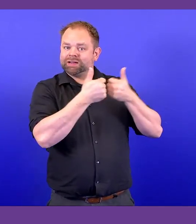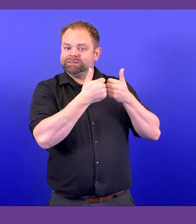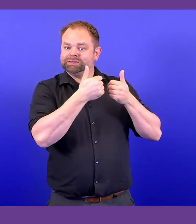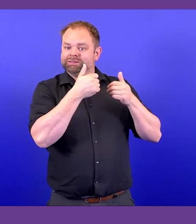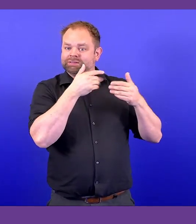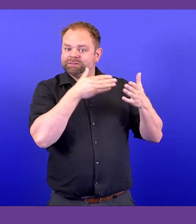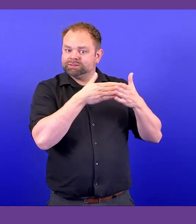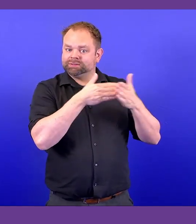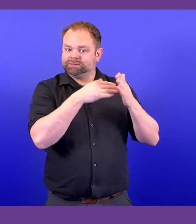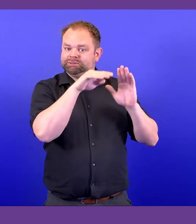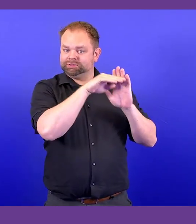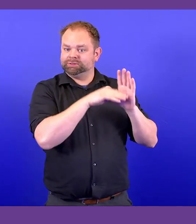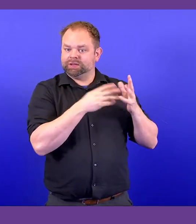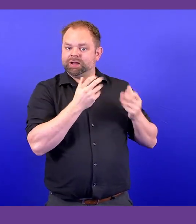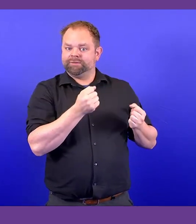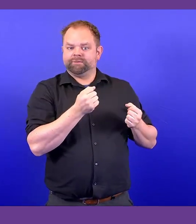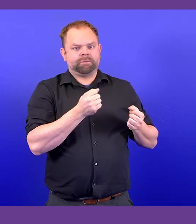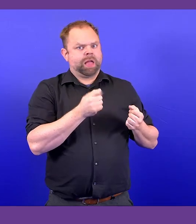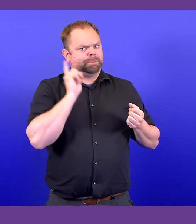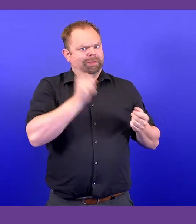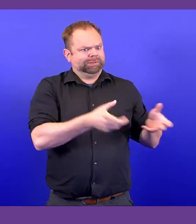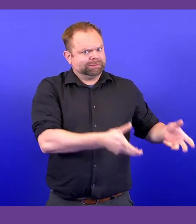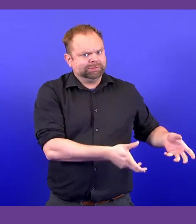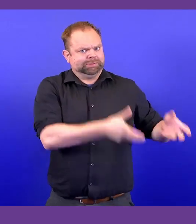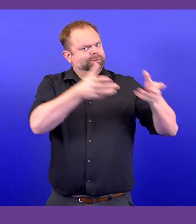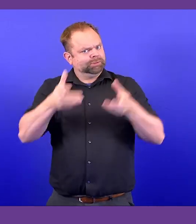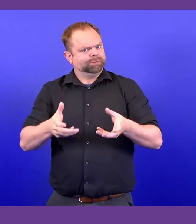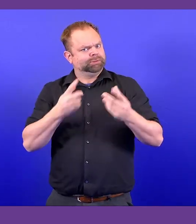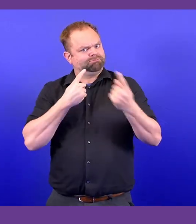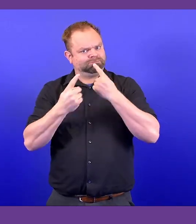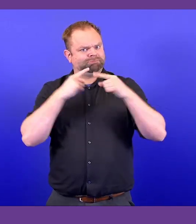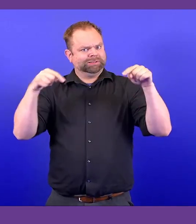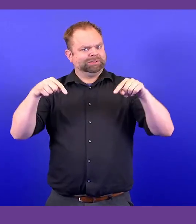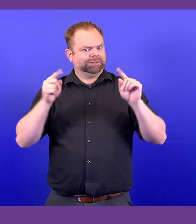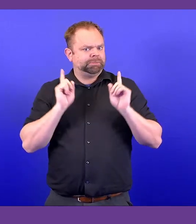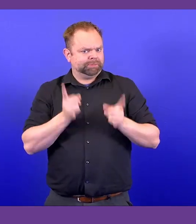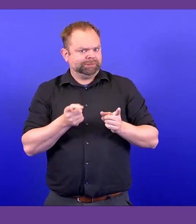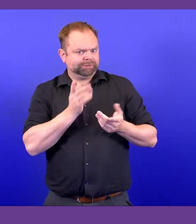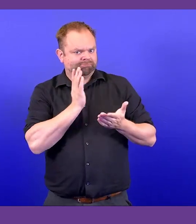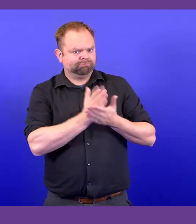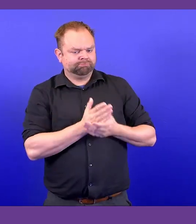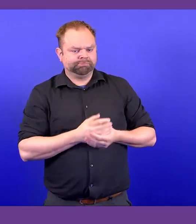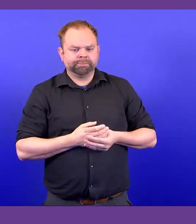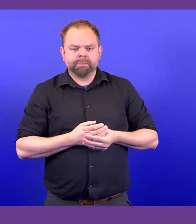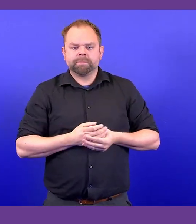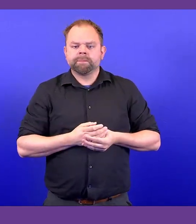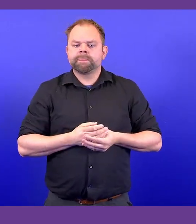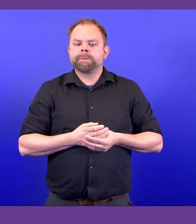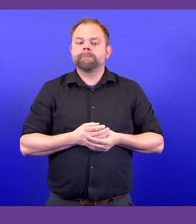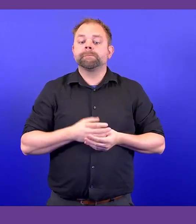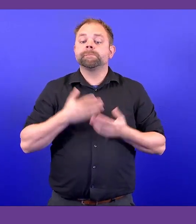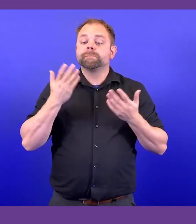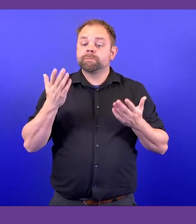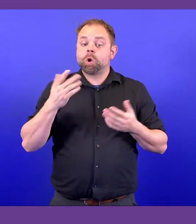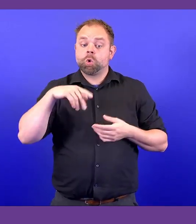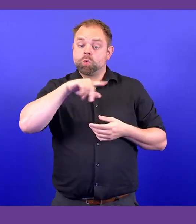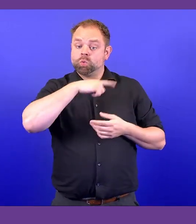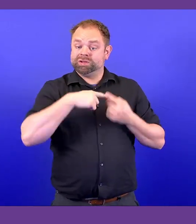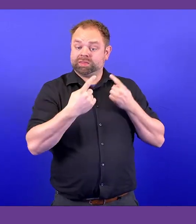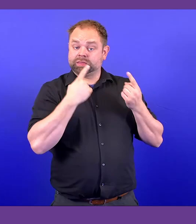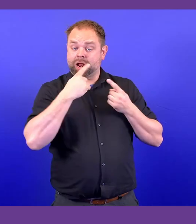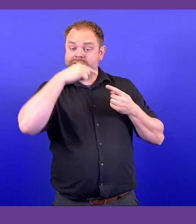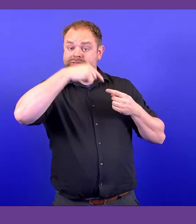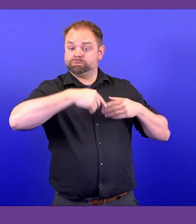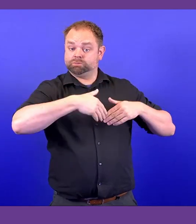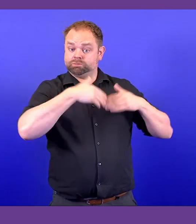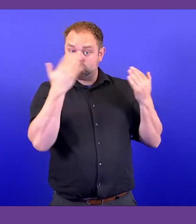practice. And I think it's really important that we focus on that, so we understand what still needs to be done. It's too easy to say we've passed